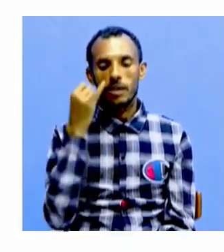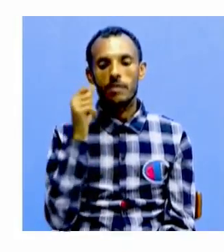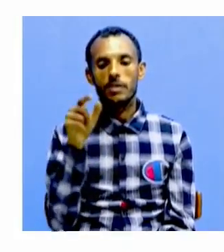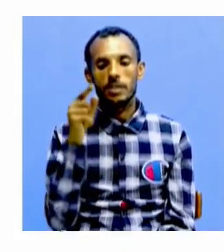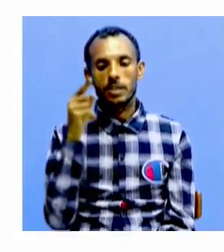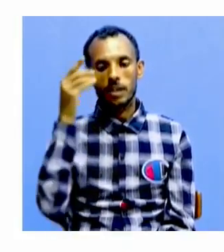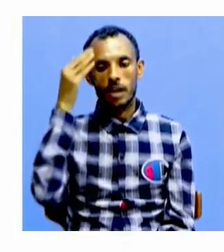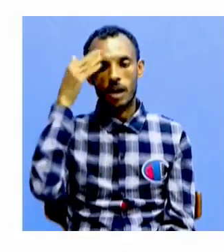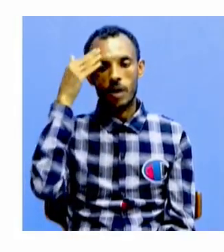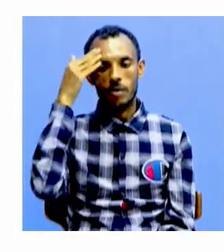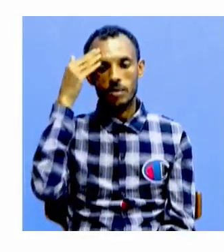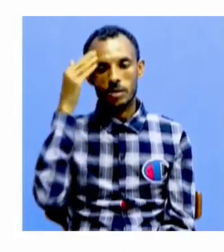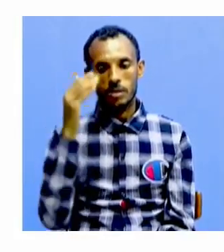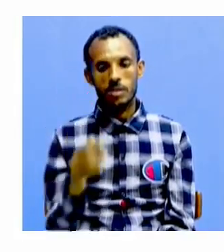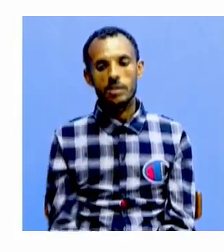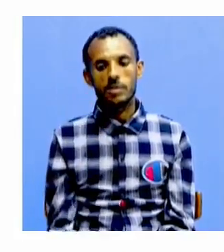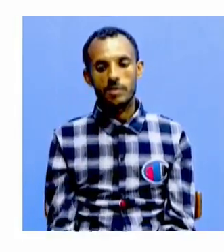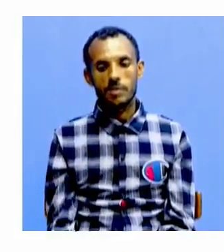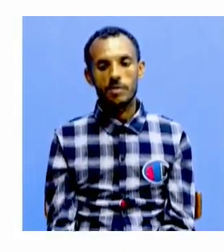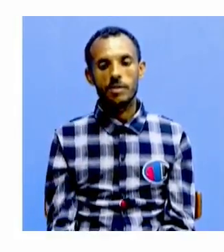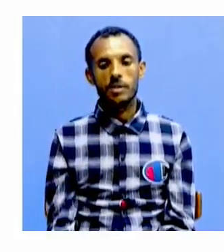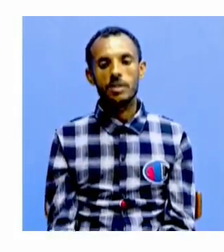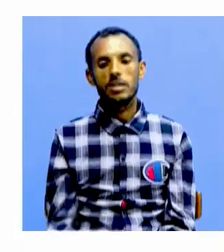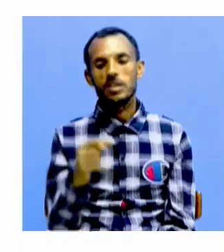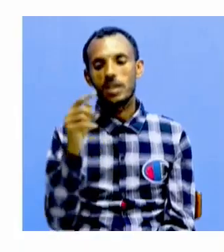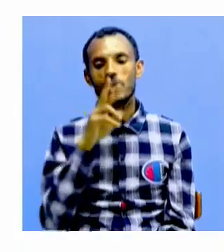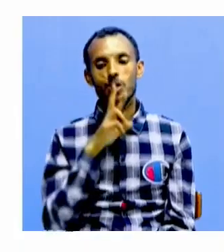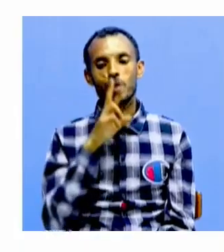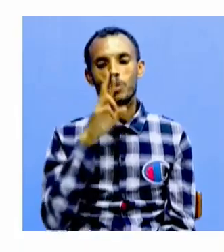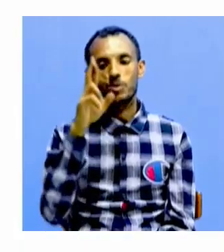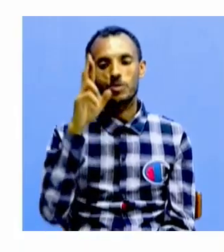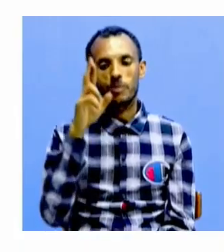knows the truth,